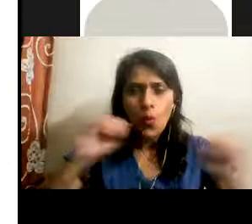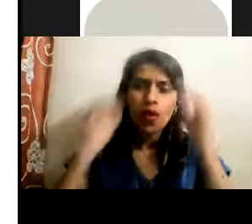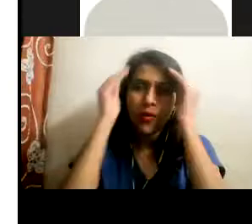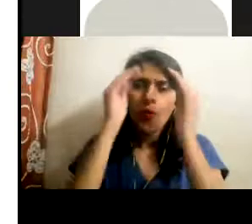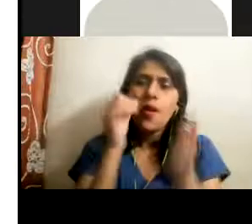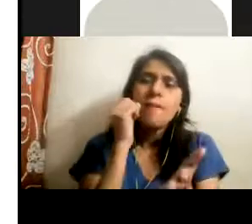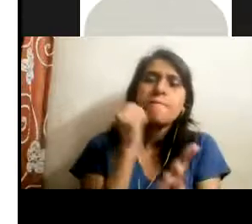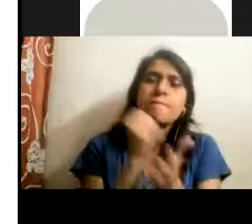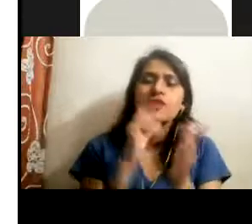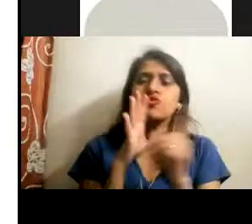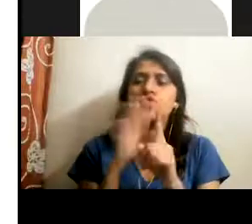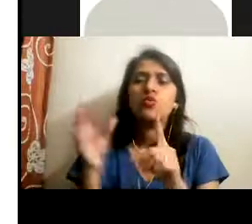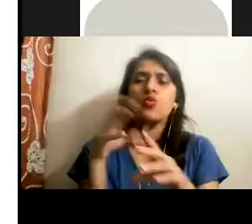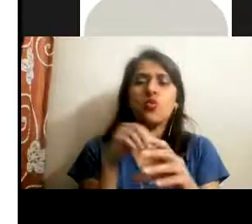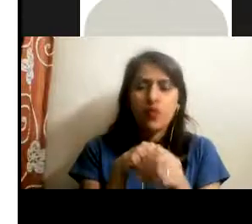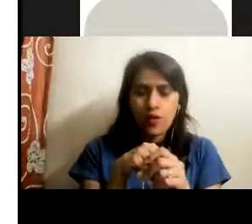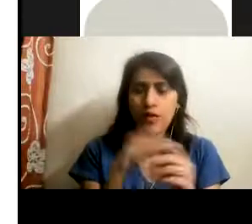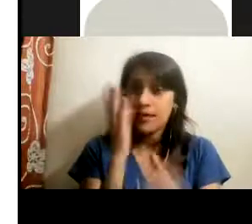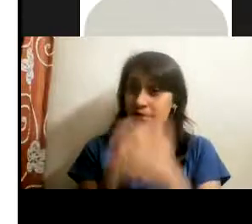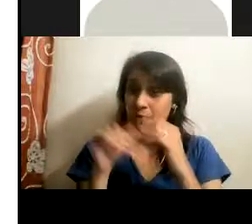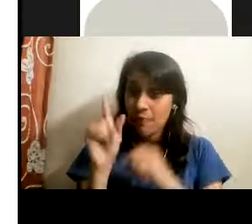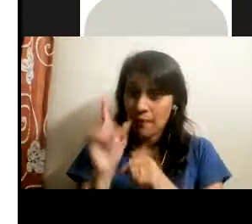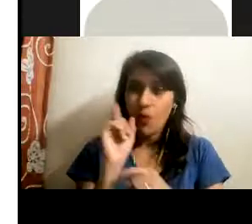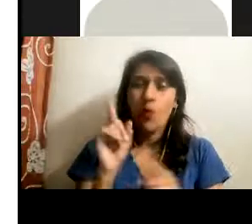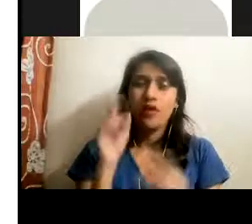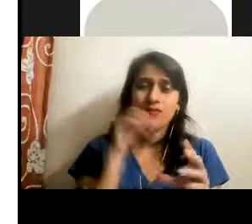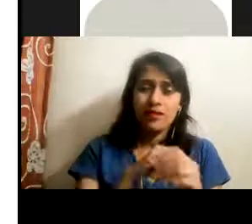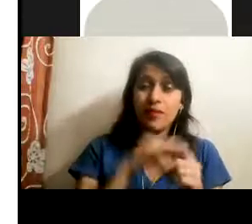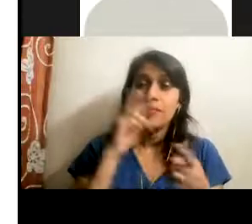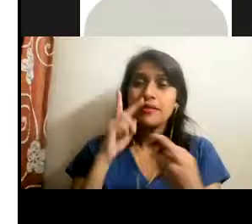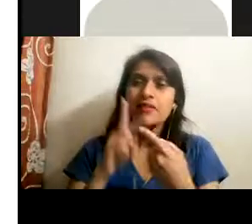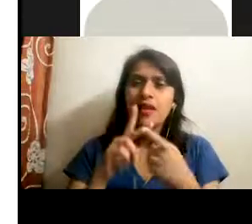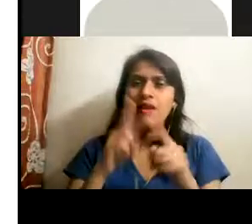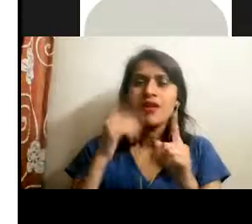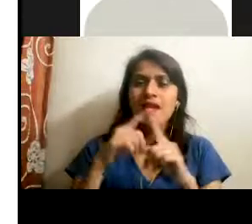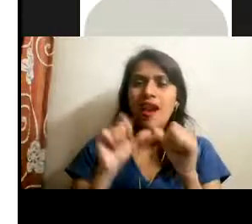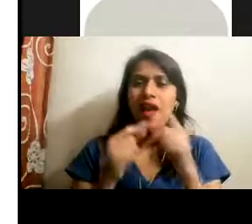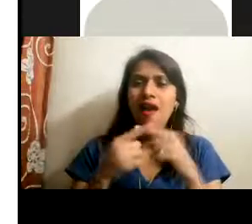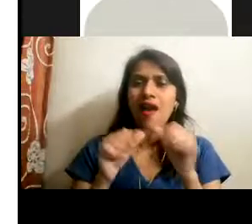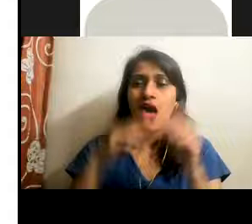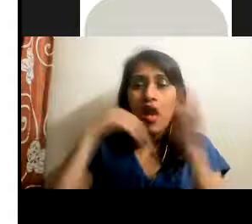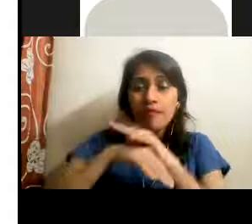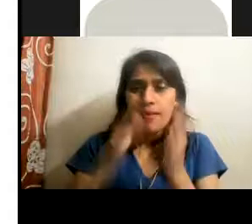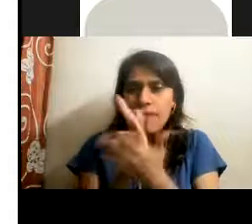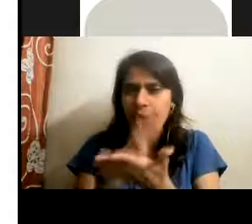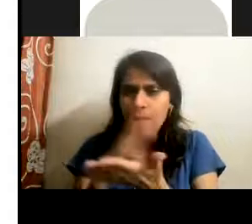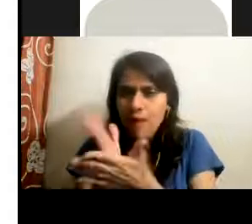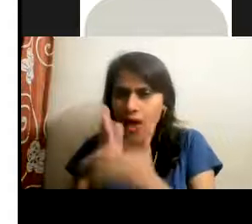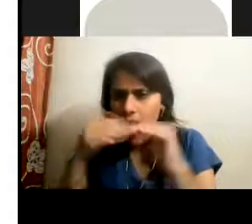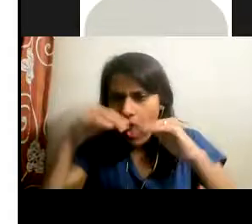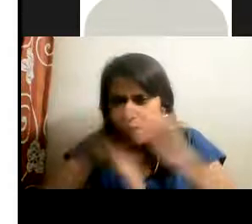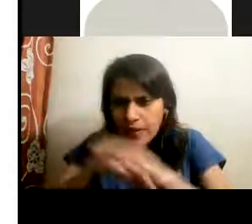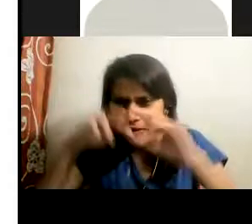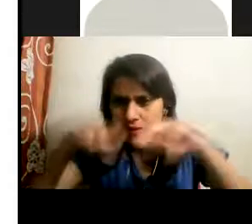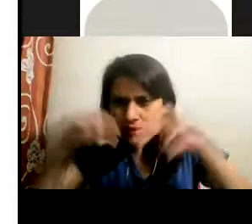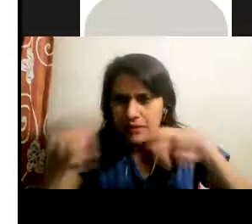interventions for persons with disabilities is one thing, and having a disaggregated data for persons with disabilities under